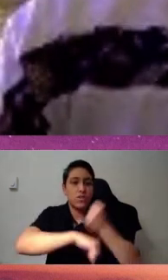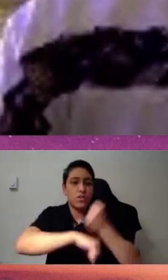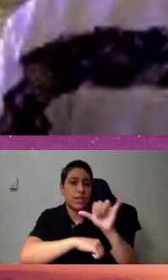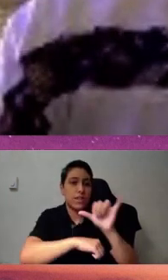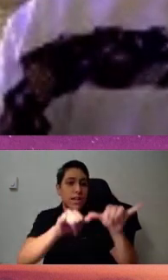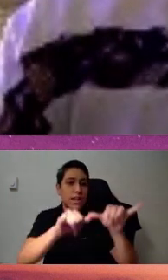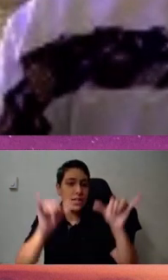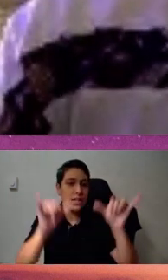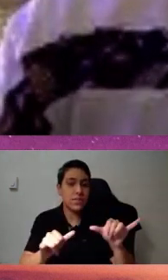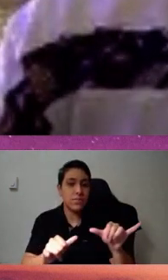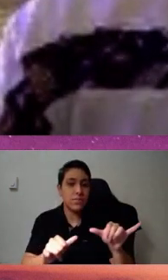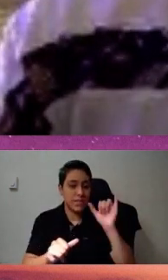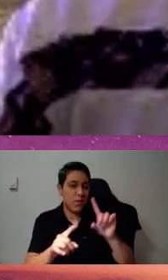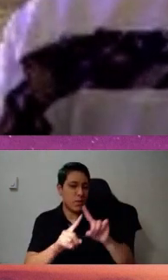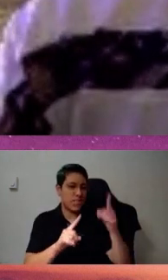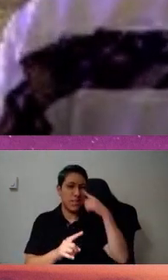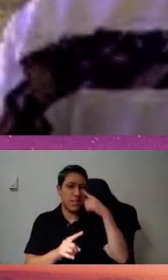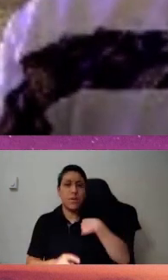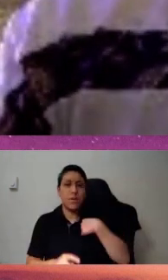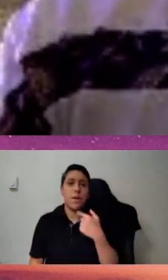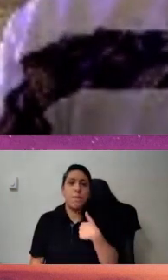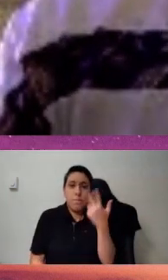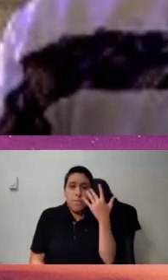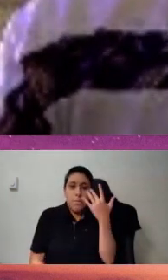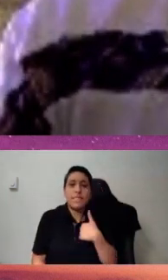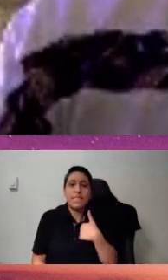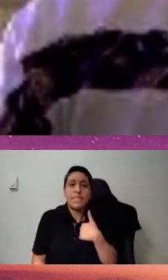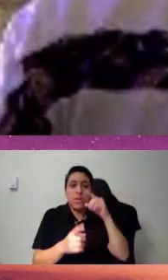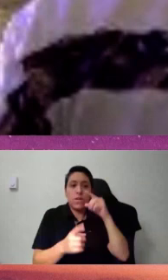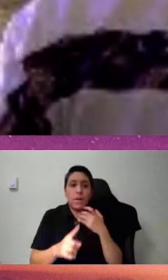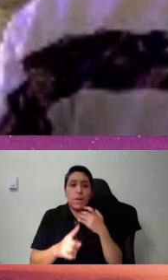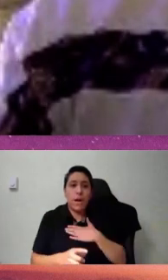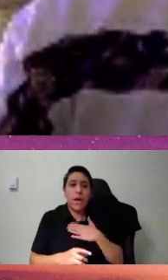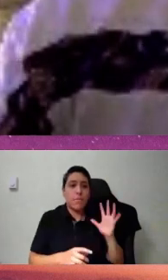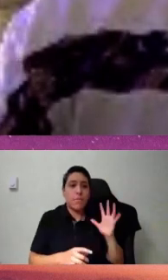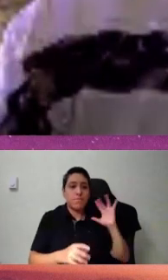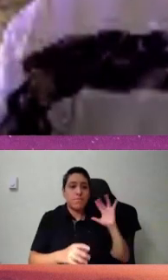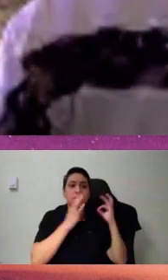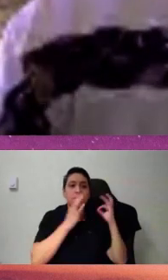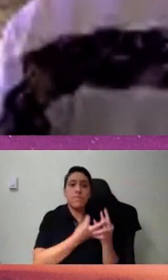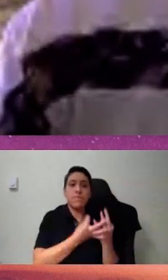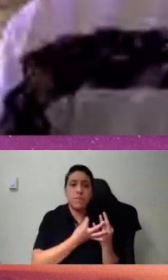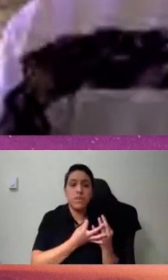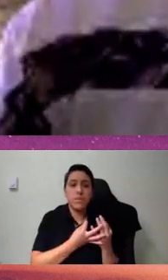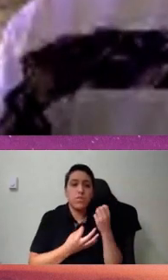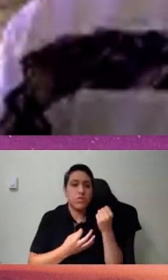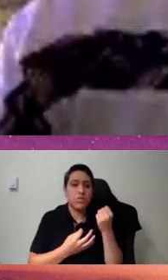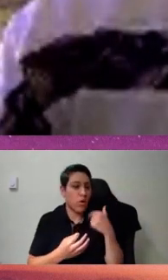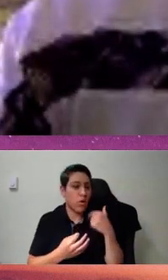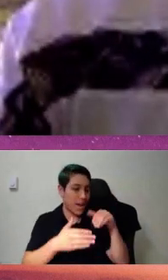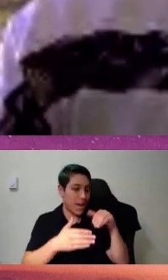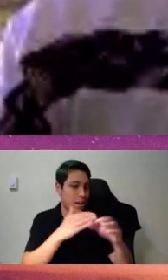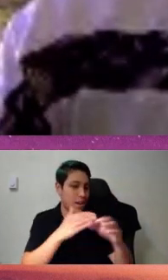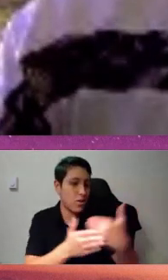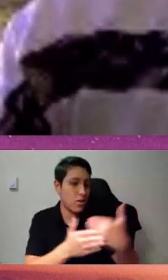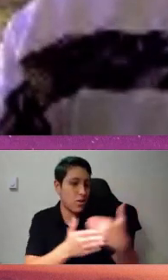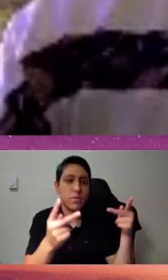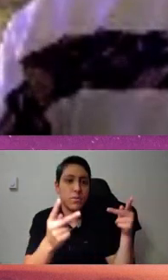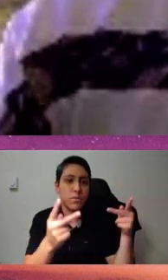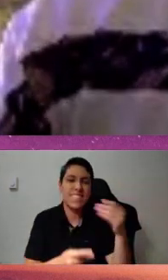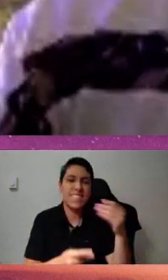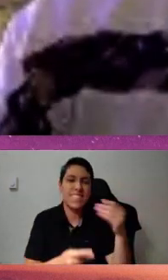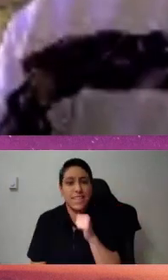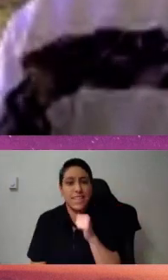that way, of being taught by my ancestors in such a way that I wasn't exactly able to understand all